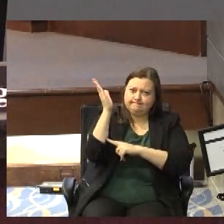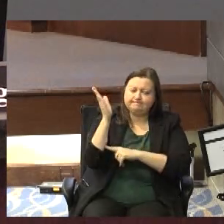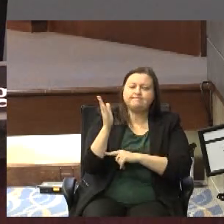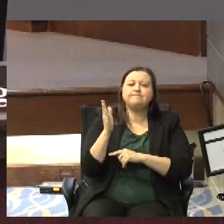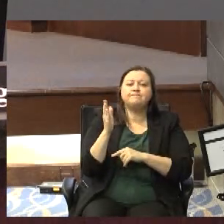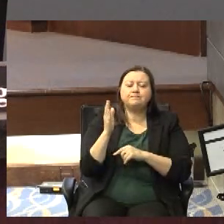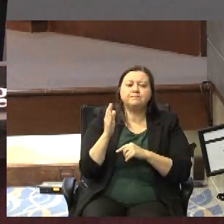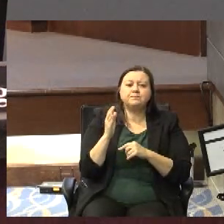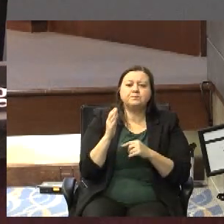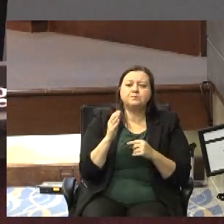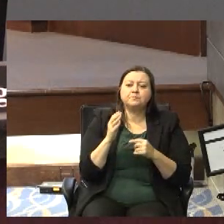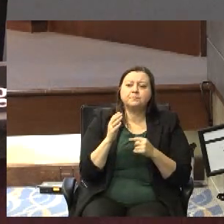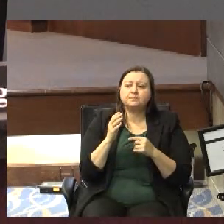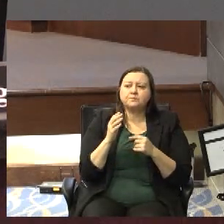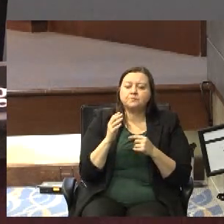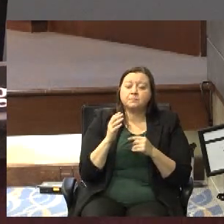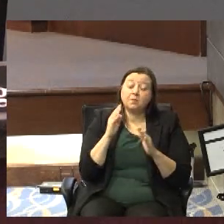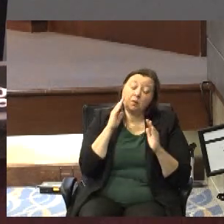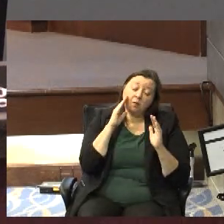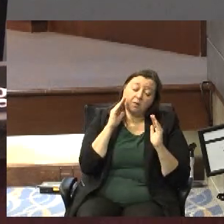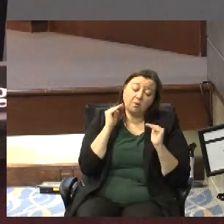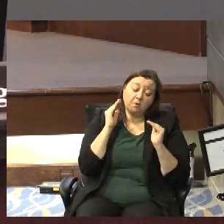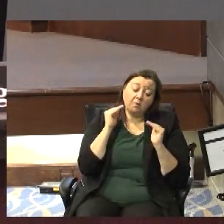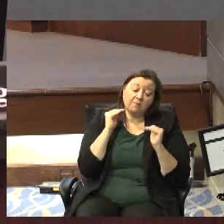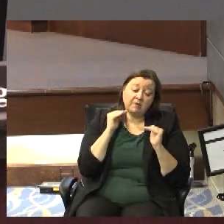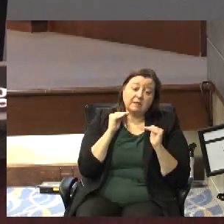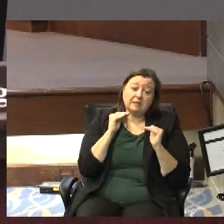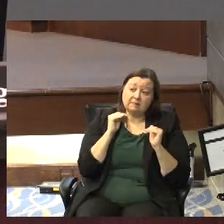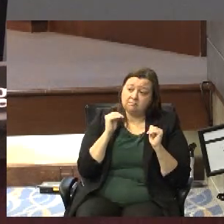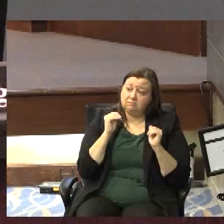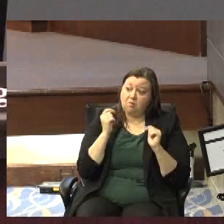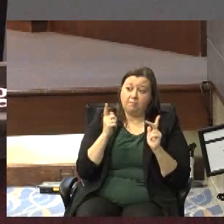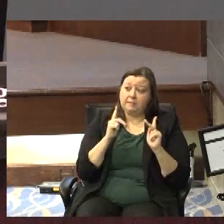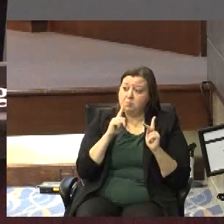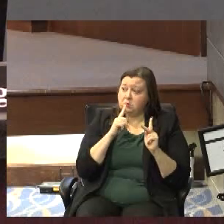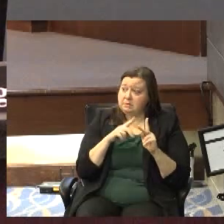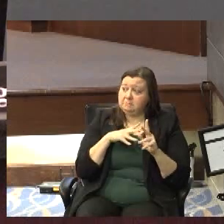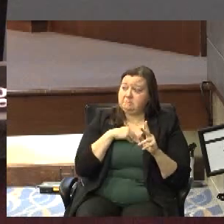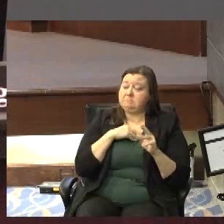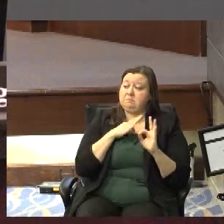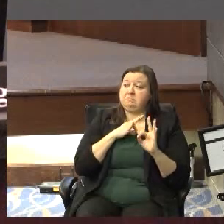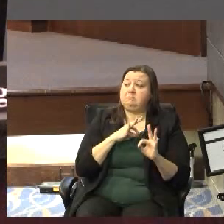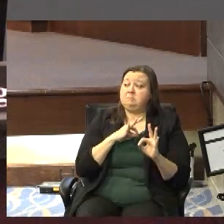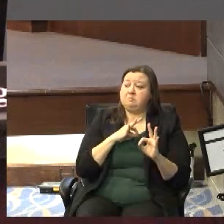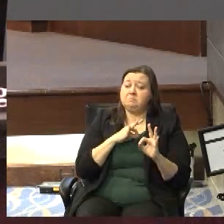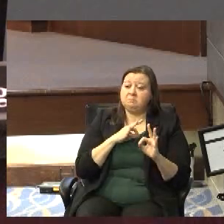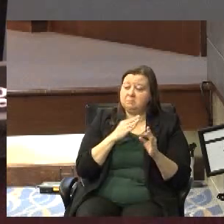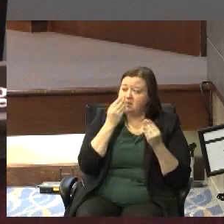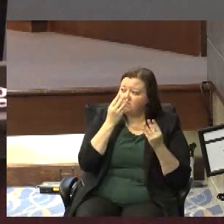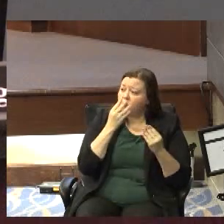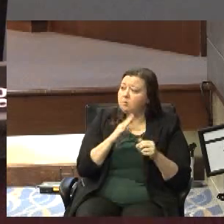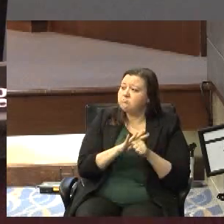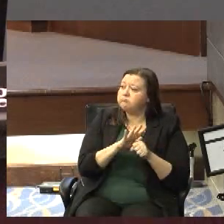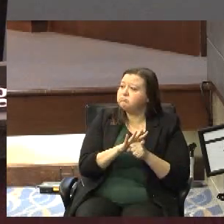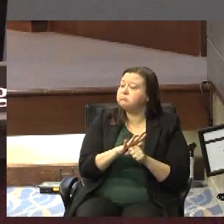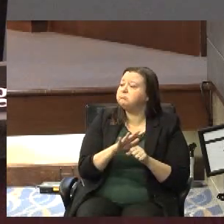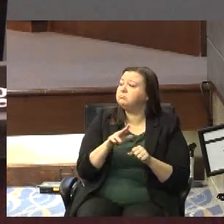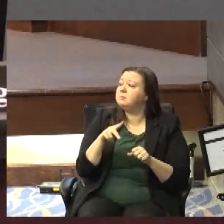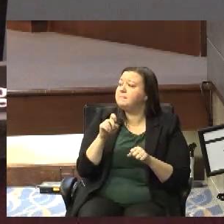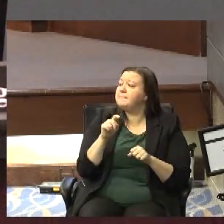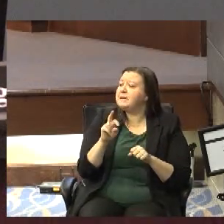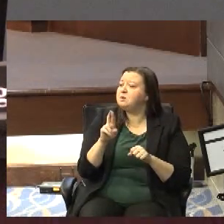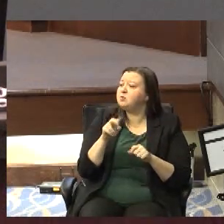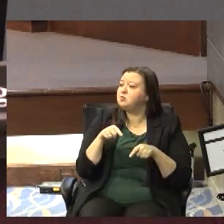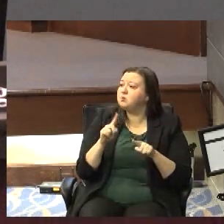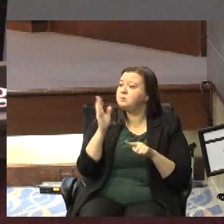all hopefully really, really well received and super informative. Peter, you mentioned during